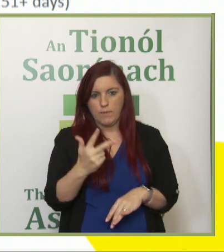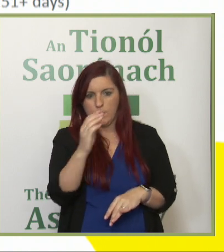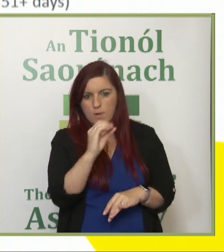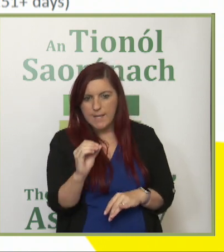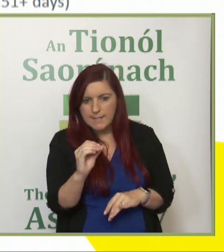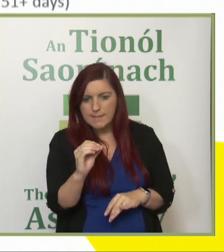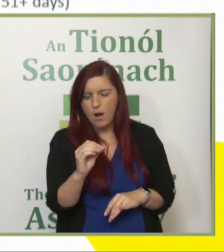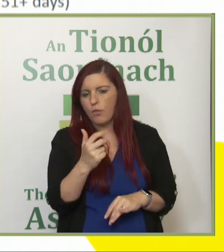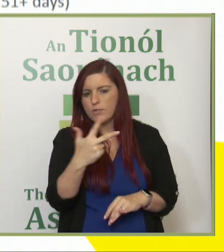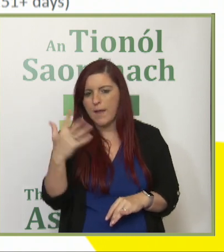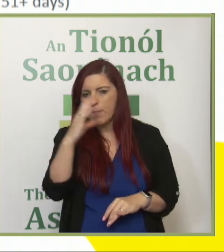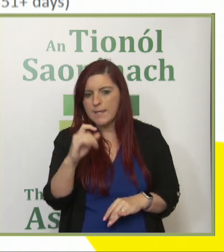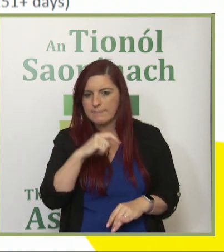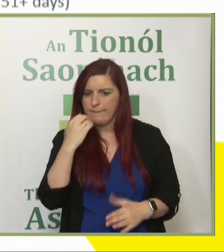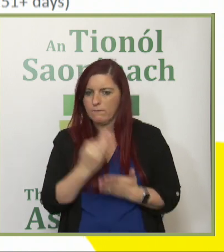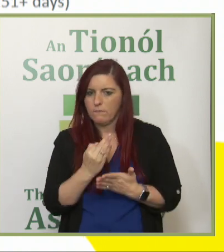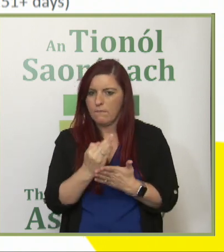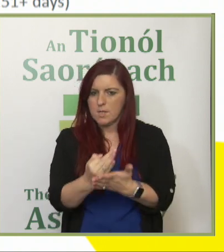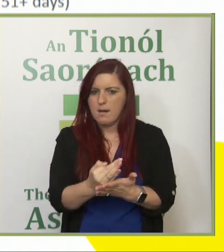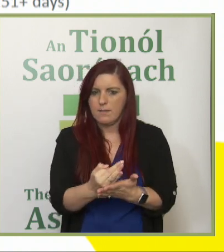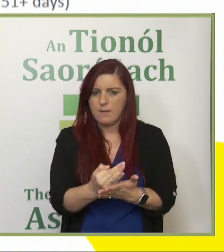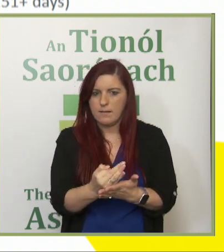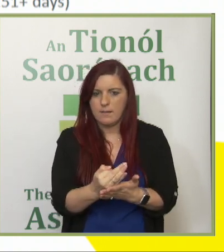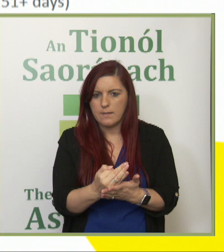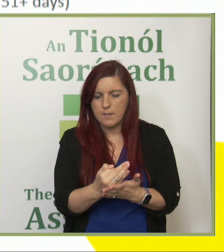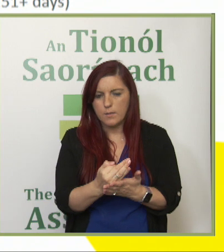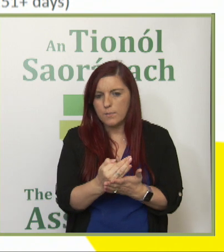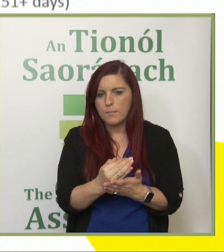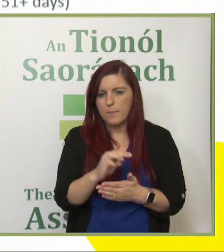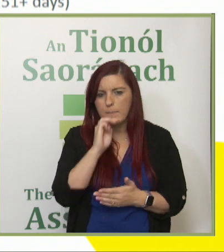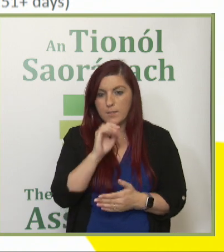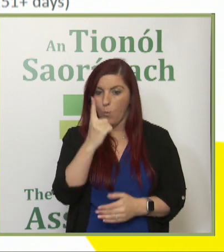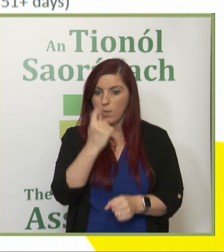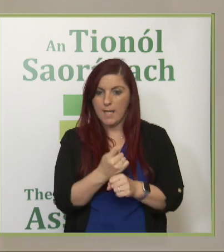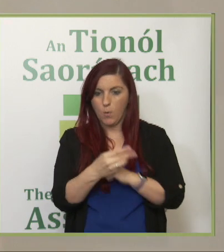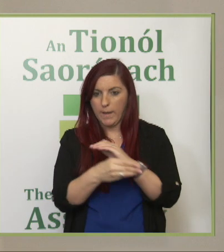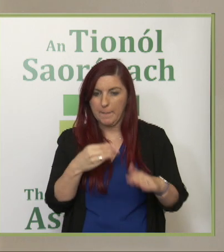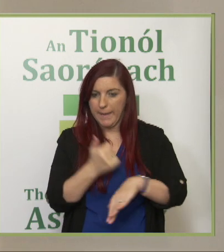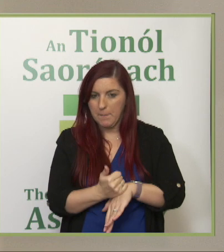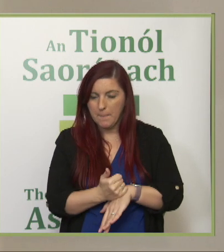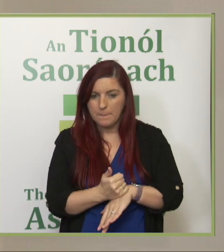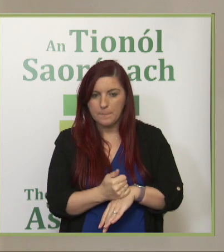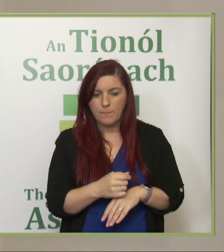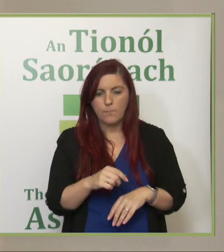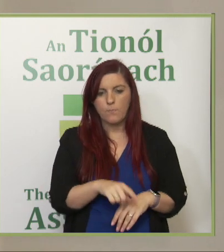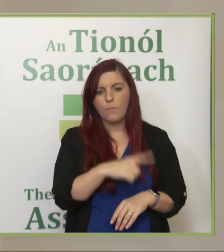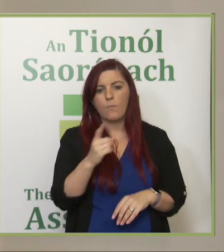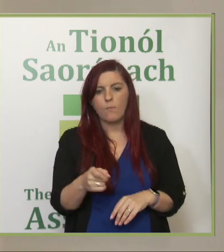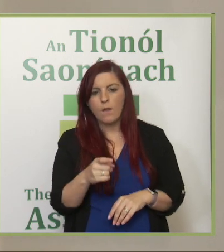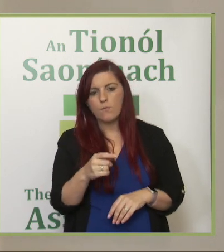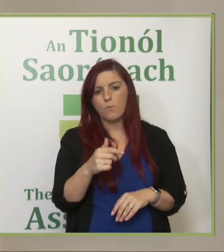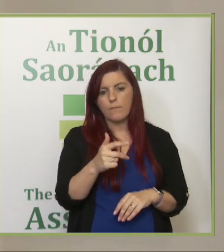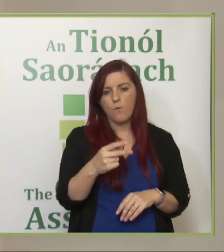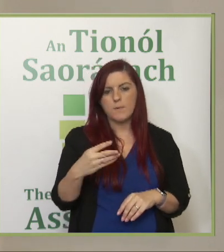are reported frequent use, and this is defined as use at least once a week. A further 24% could be